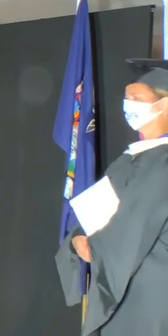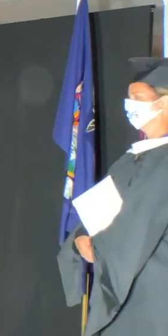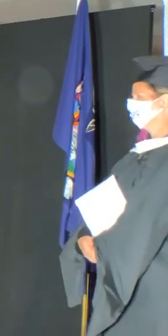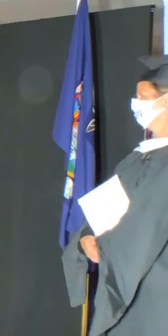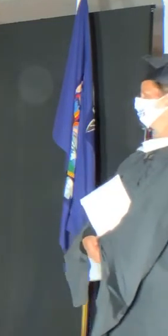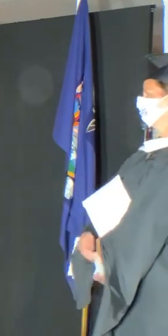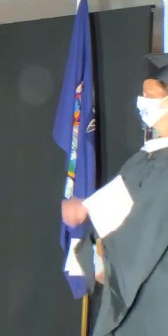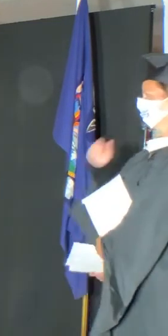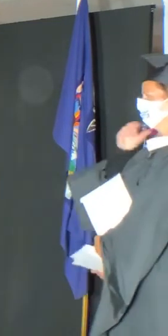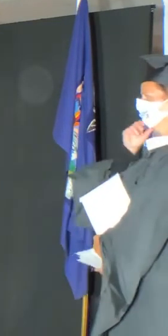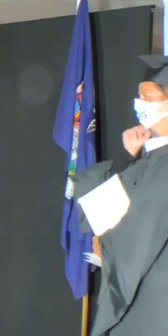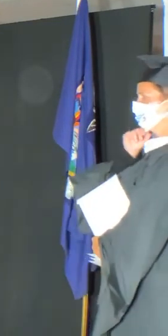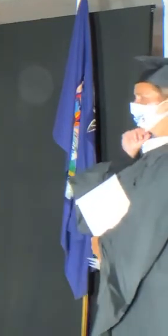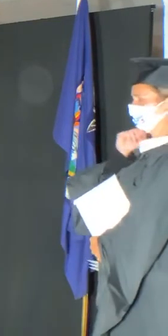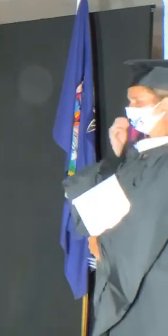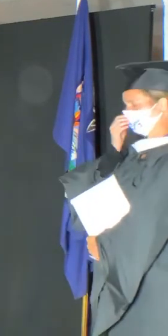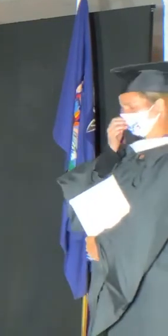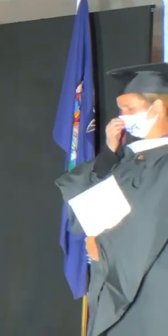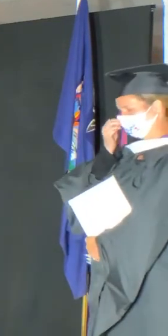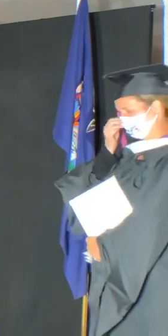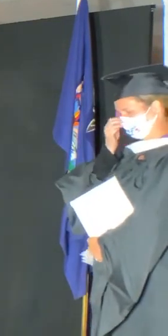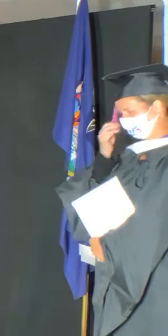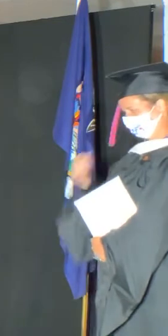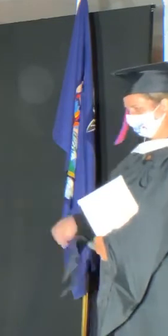Holly Ann Page.